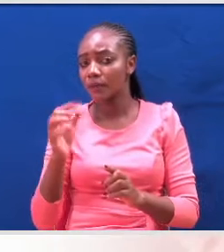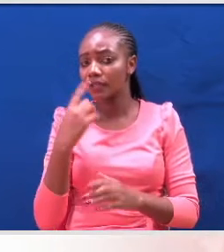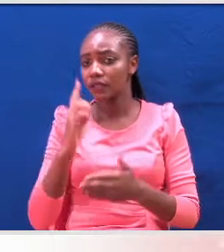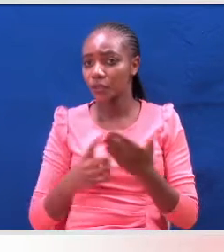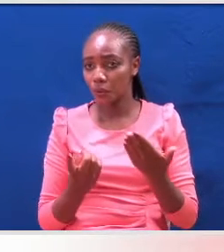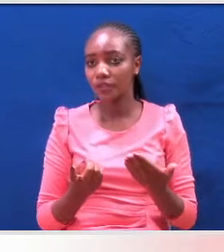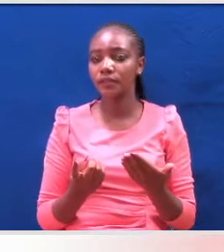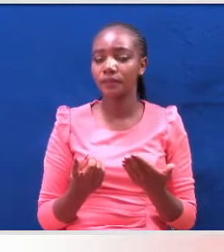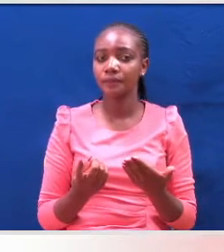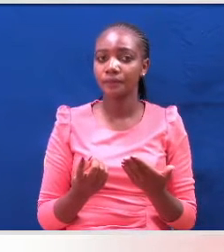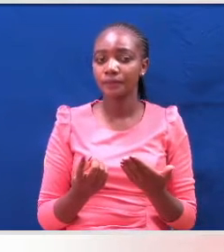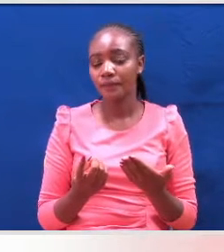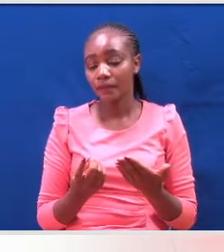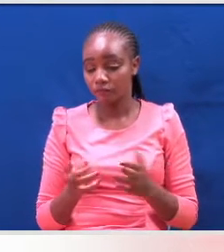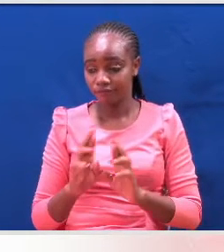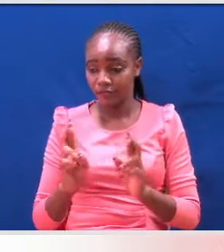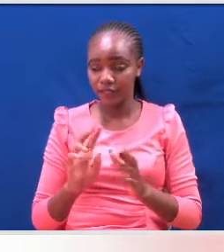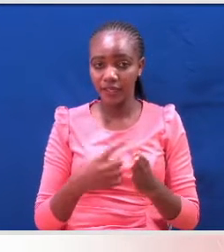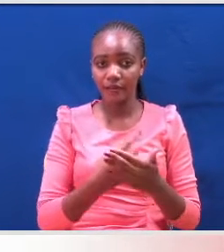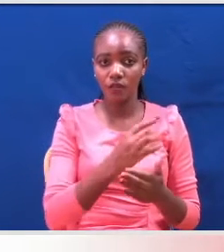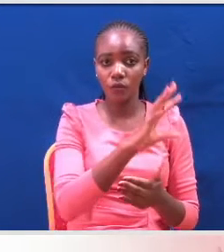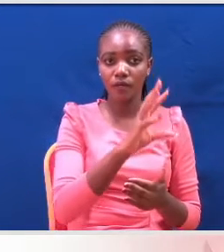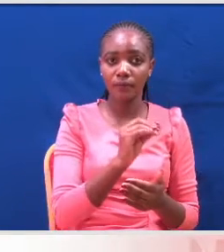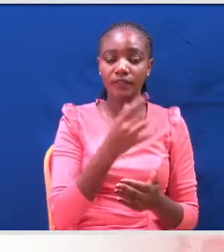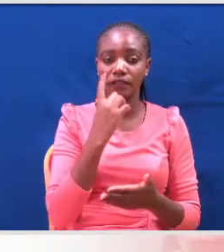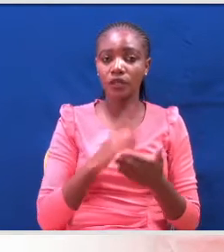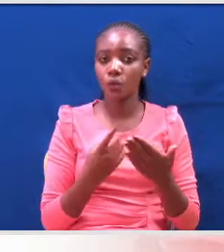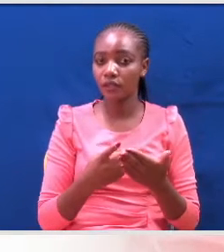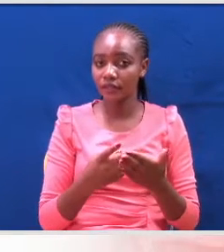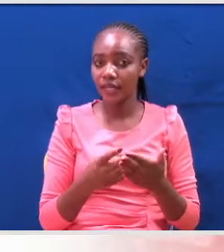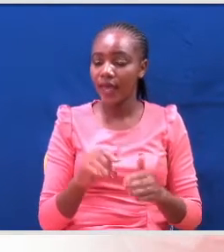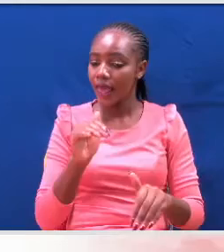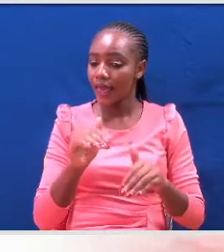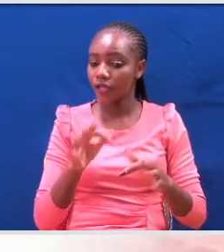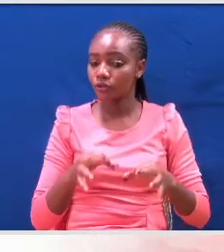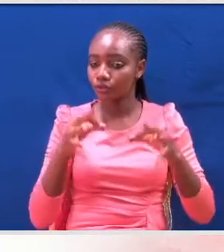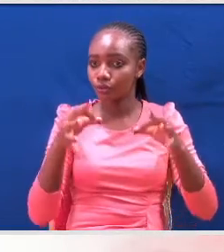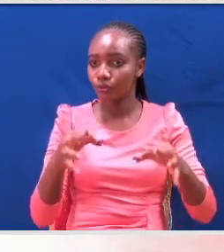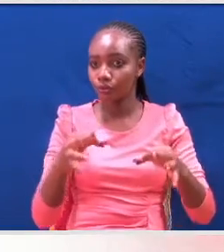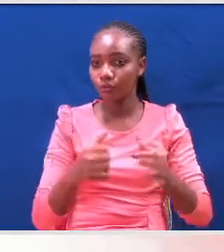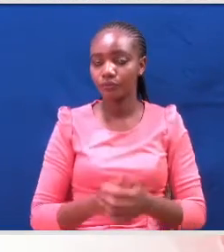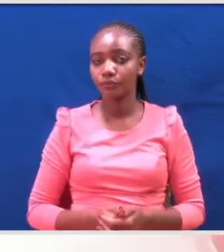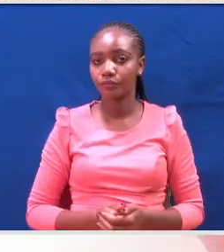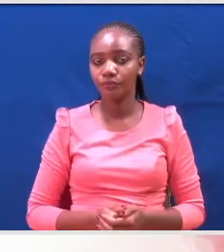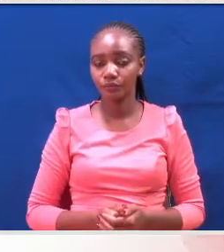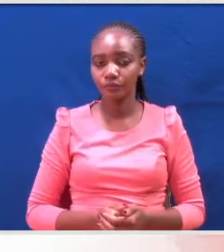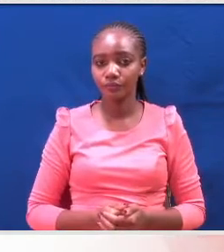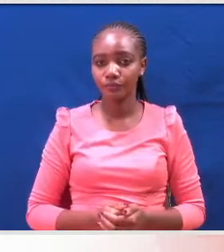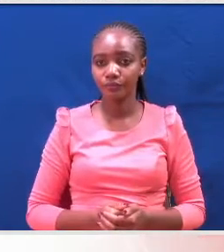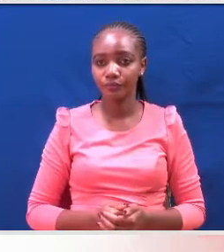are. 1%, on the other hand, said that the elections should be postponed for other reasons. So BBI should